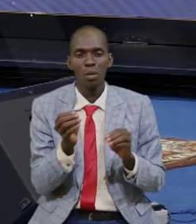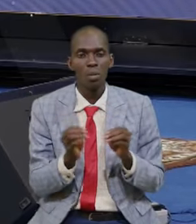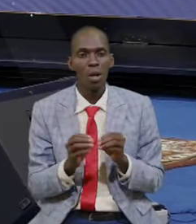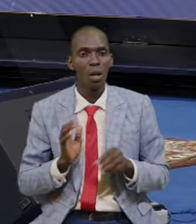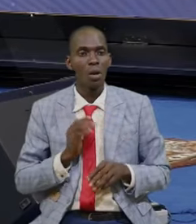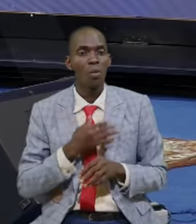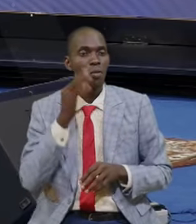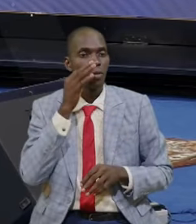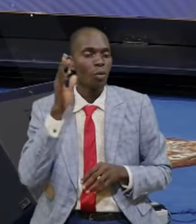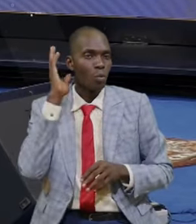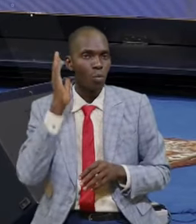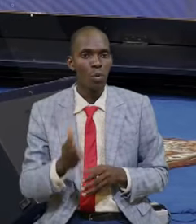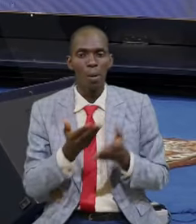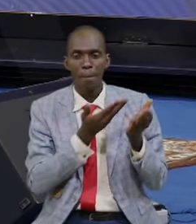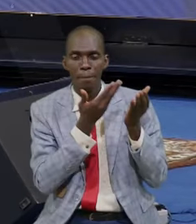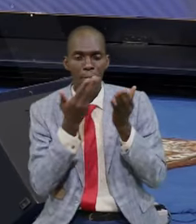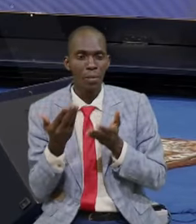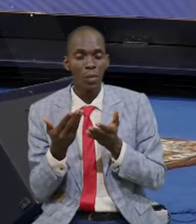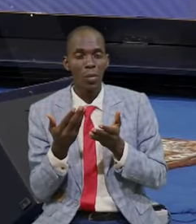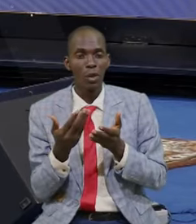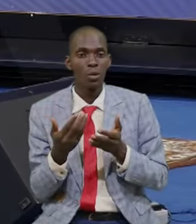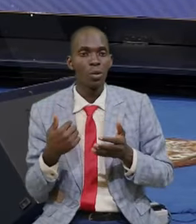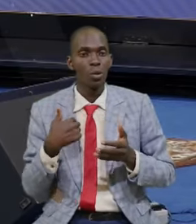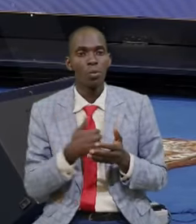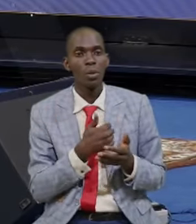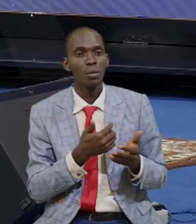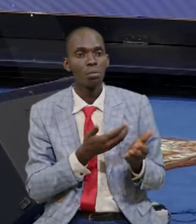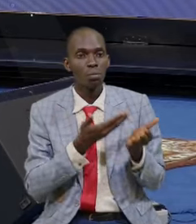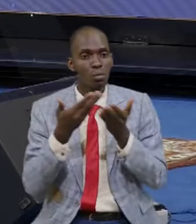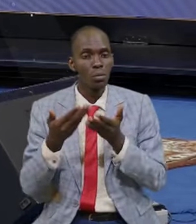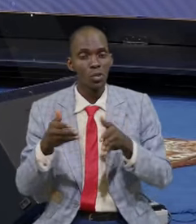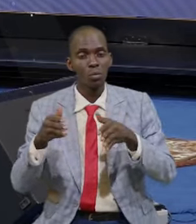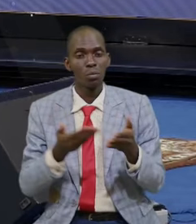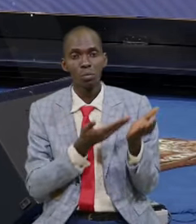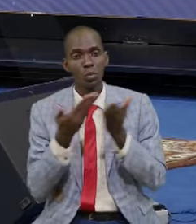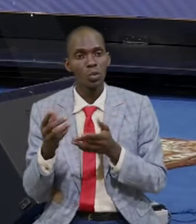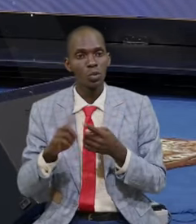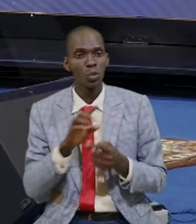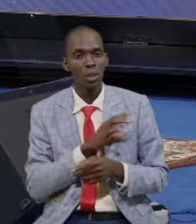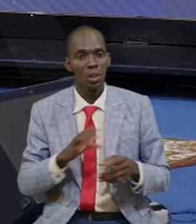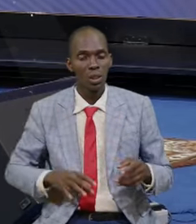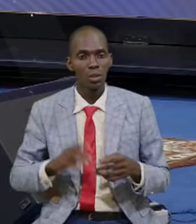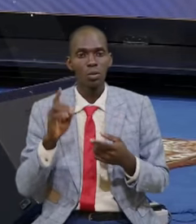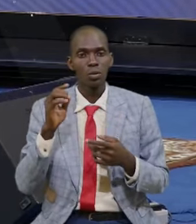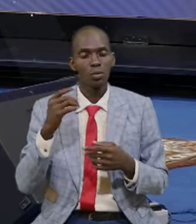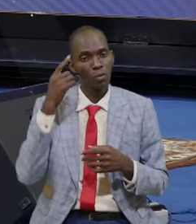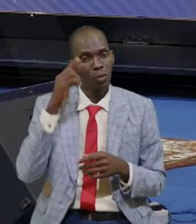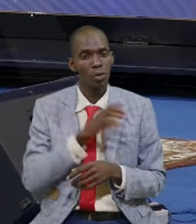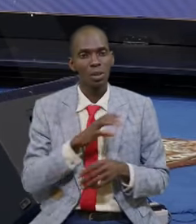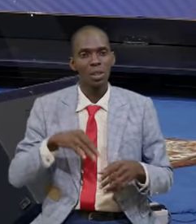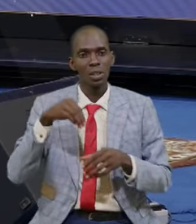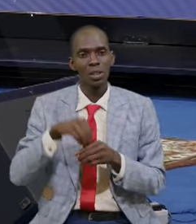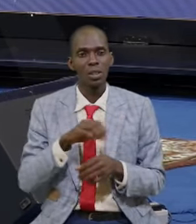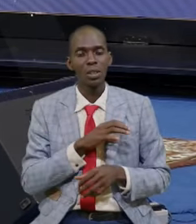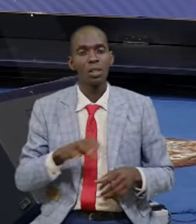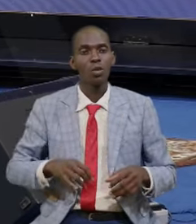we bear with Christ, unto Christ, in Christ. And we have the fruit of